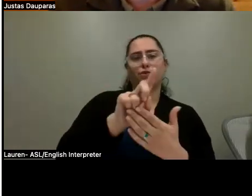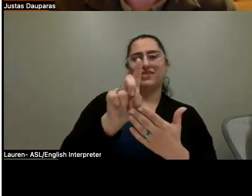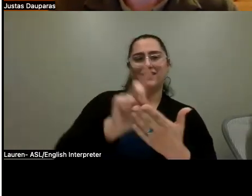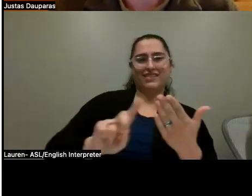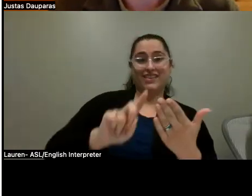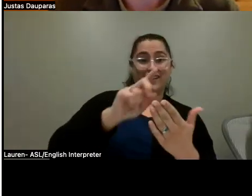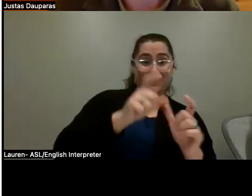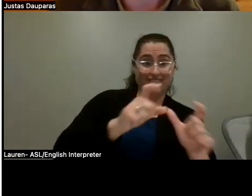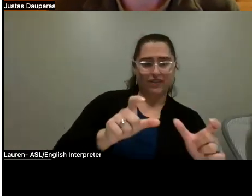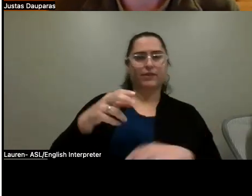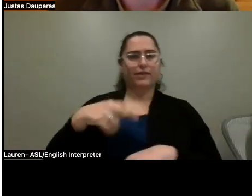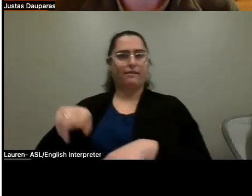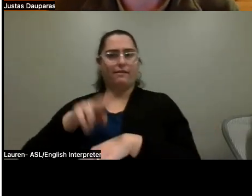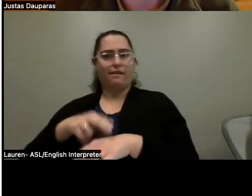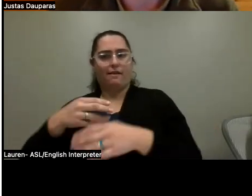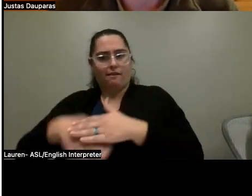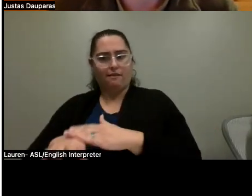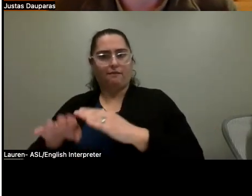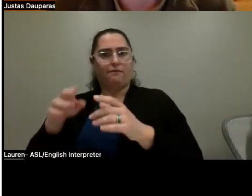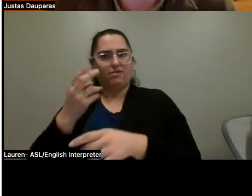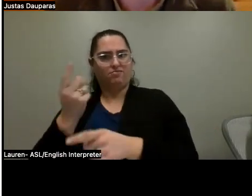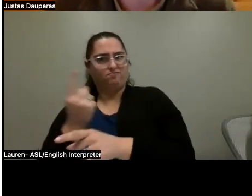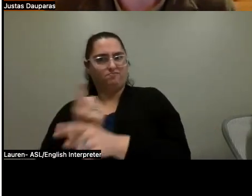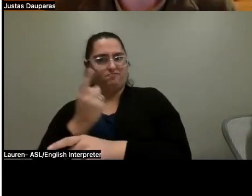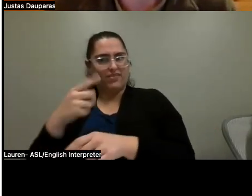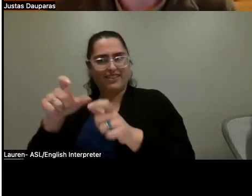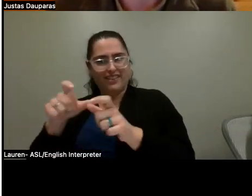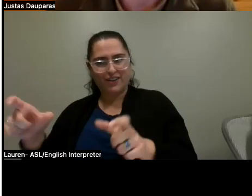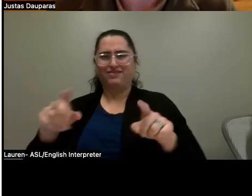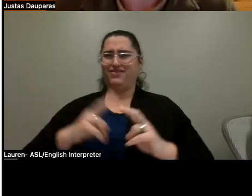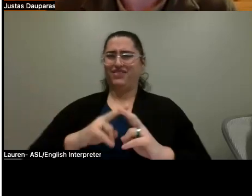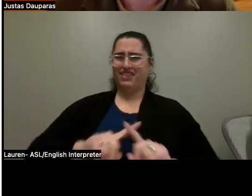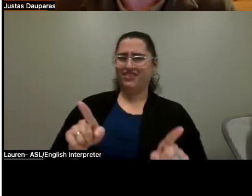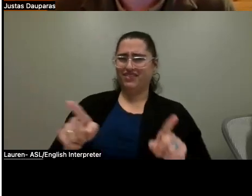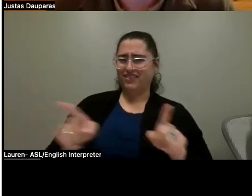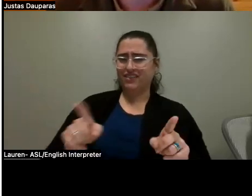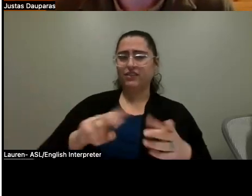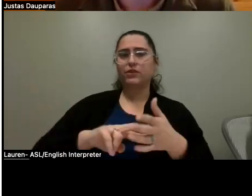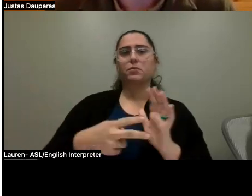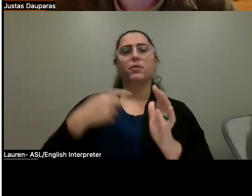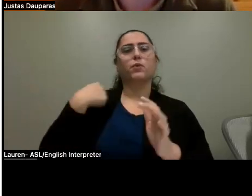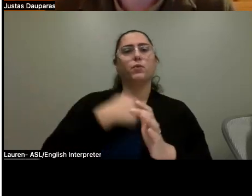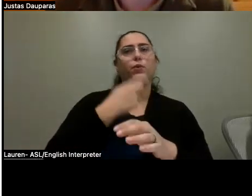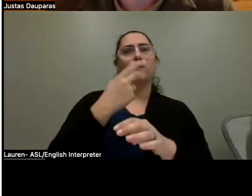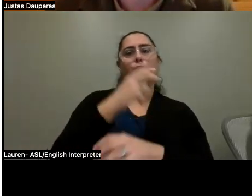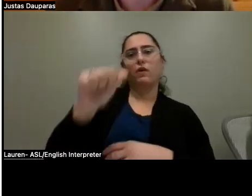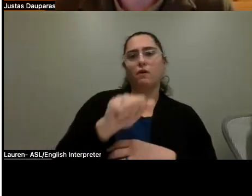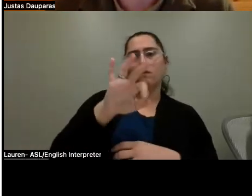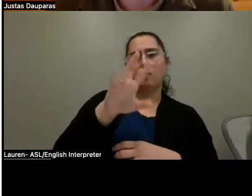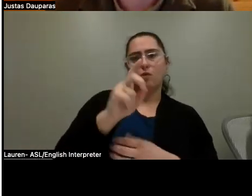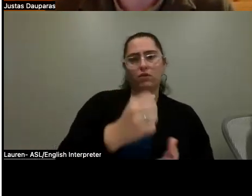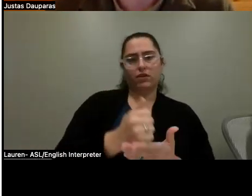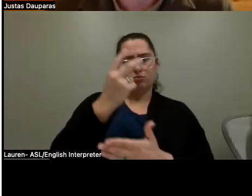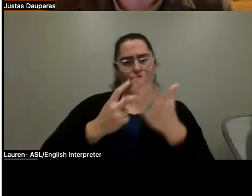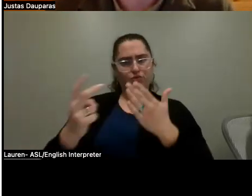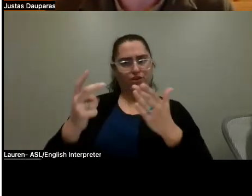sequences. So we're not even collecting multiple sequence alignments, it's just using a single sequence of AlphaFold to predict the structure and then check how well this